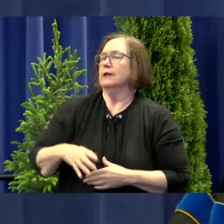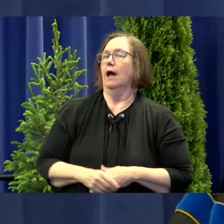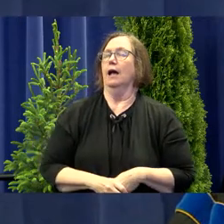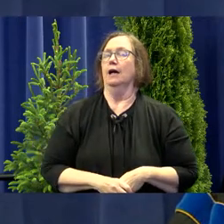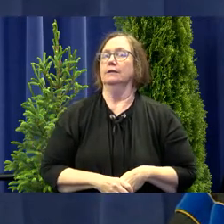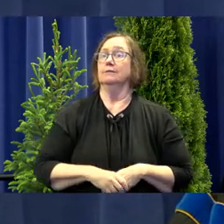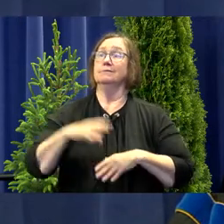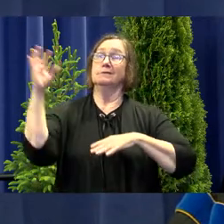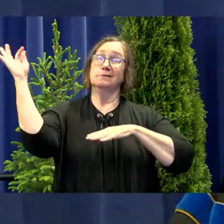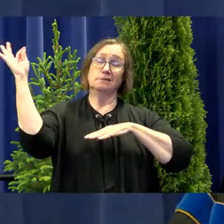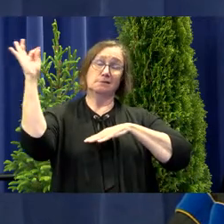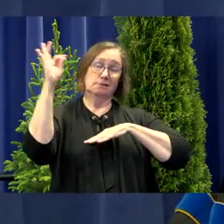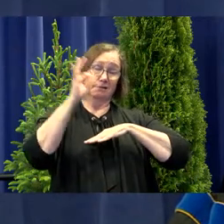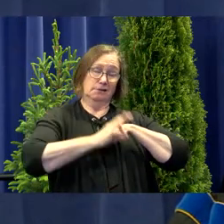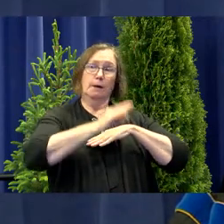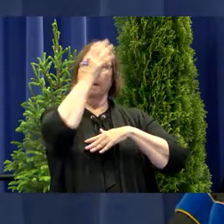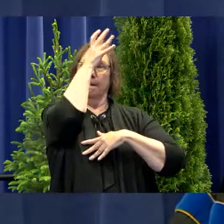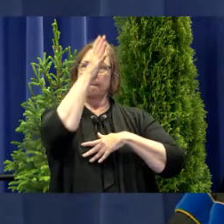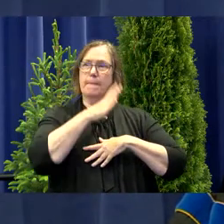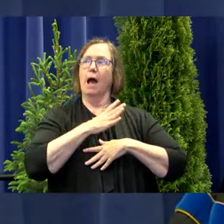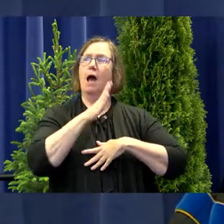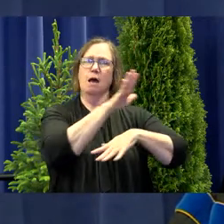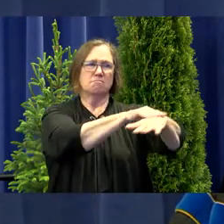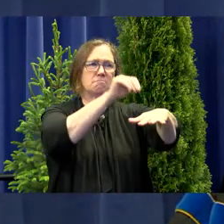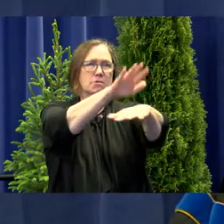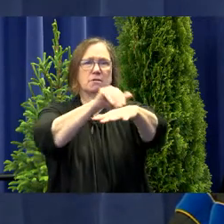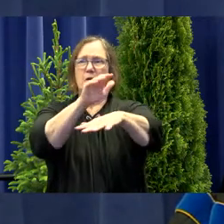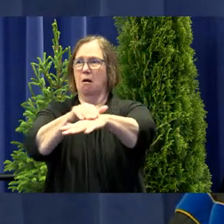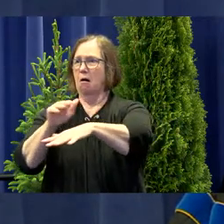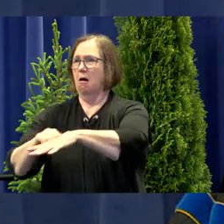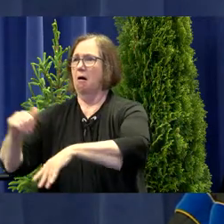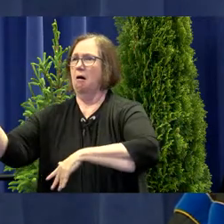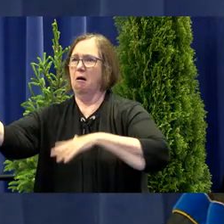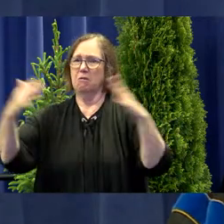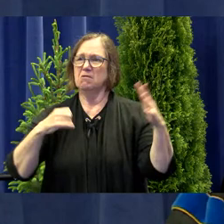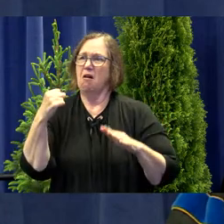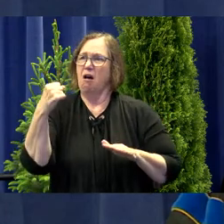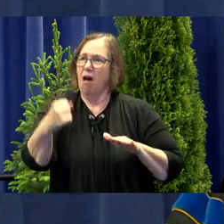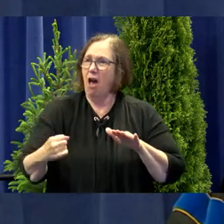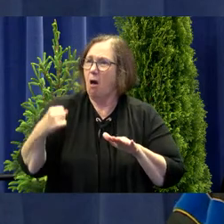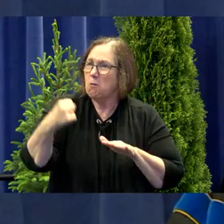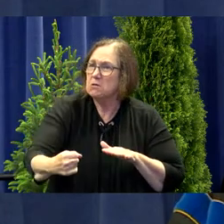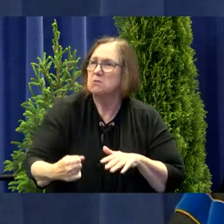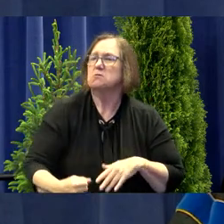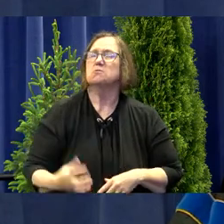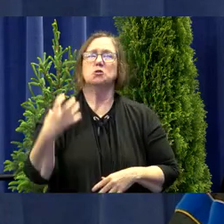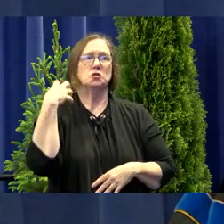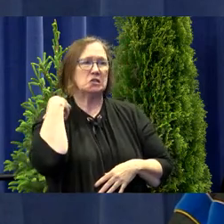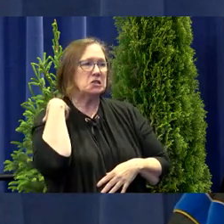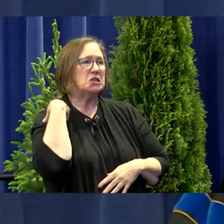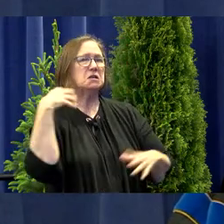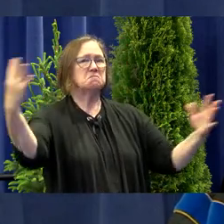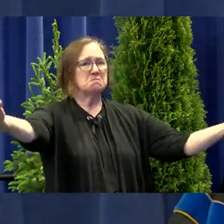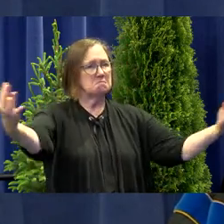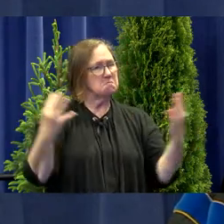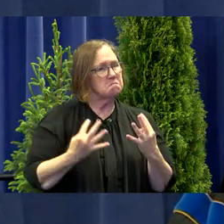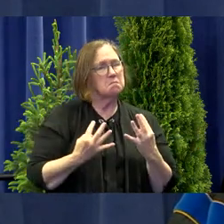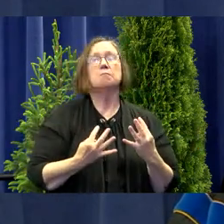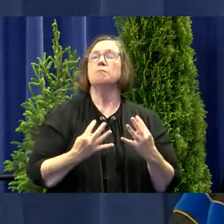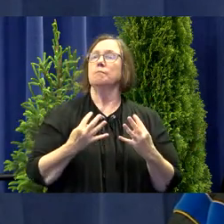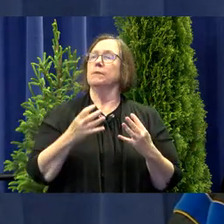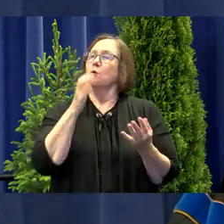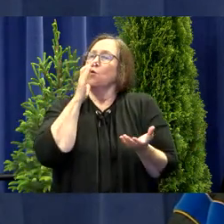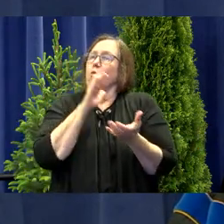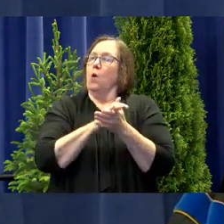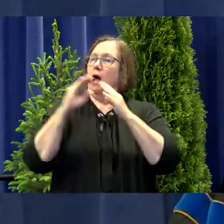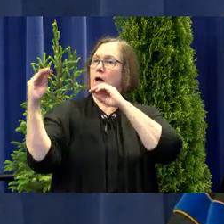as it was dark, the man called the chiefs and old men to his lodge, and his wife taught them the song that she had heard.